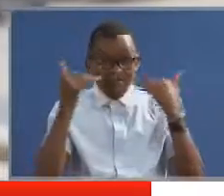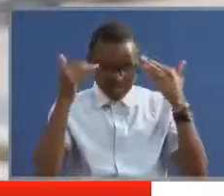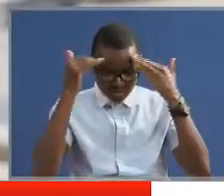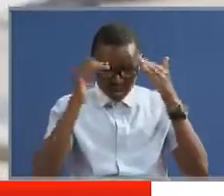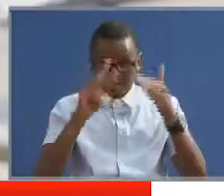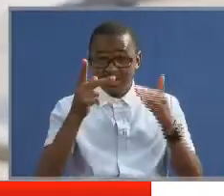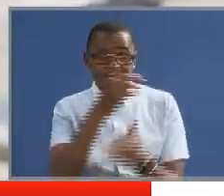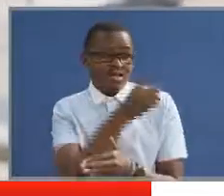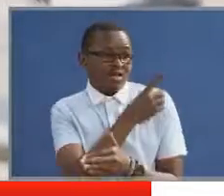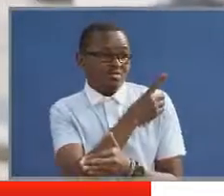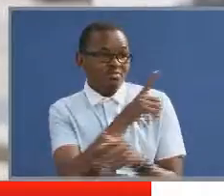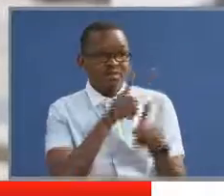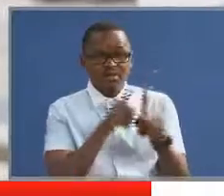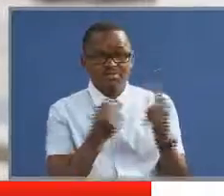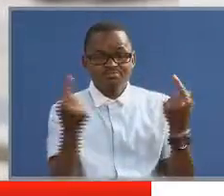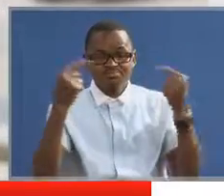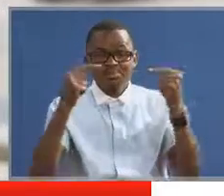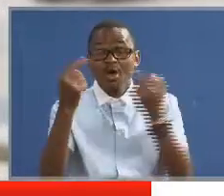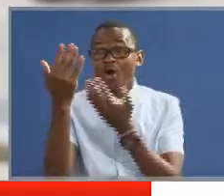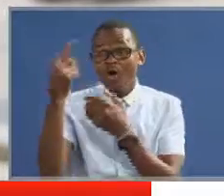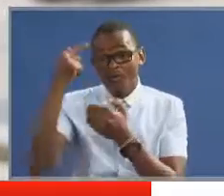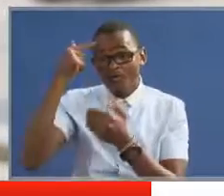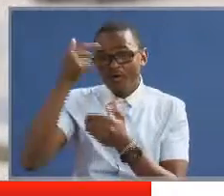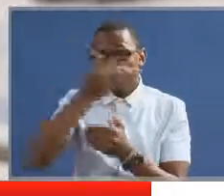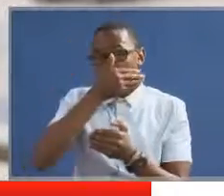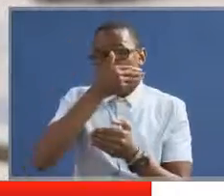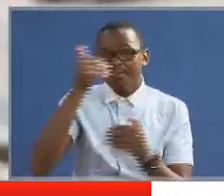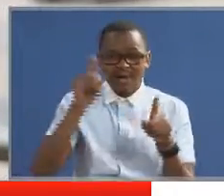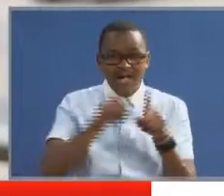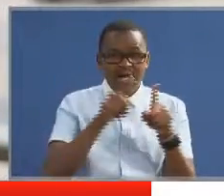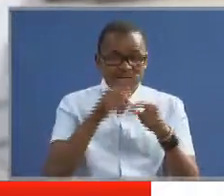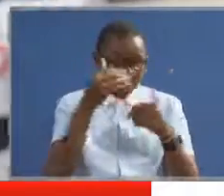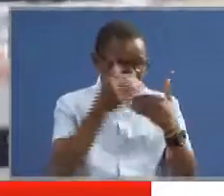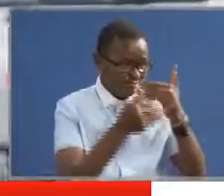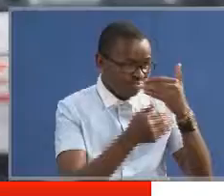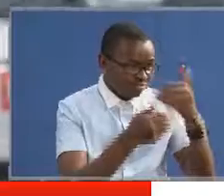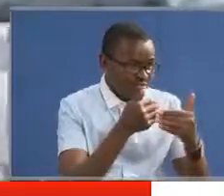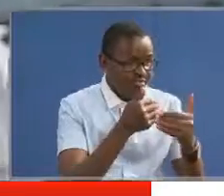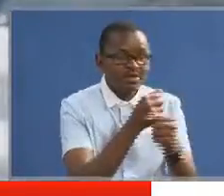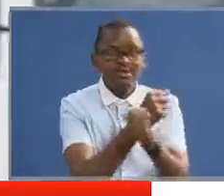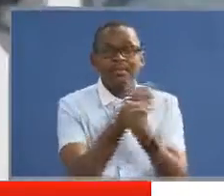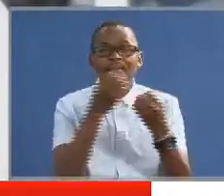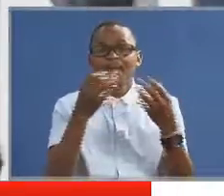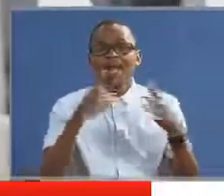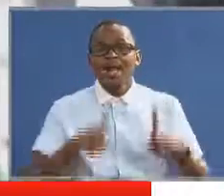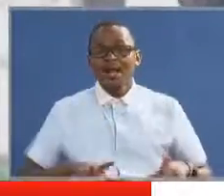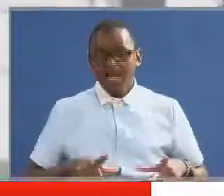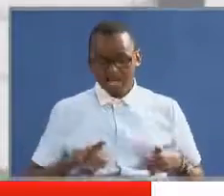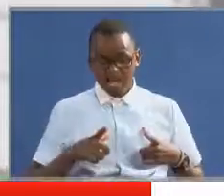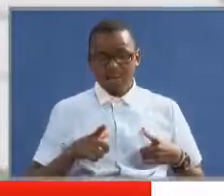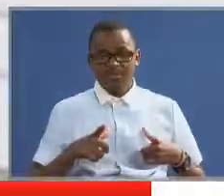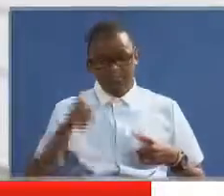Kenyan doctors and patients can only hope for the best, as this procedure will help save many lives. Lydia Okeo, KUTV.